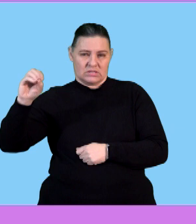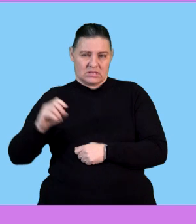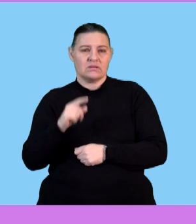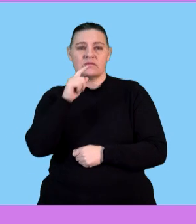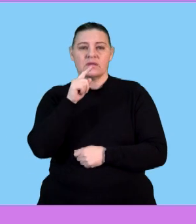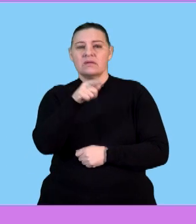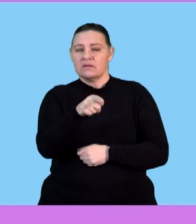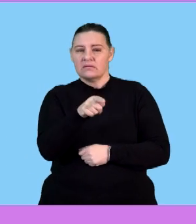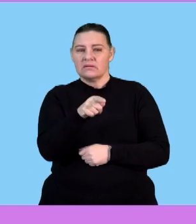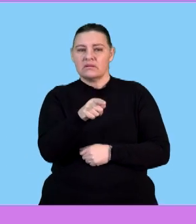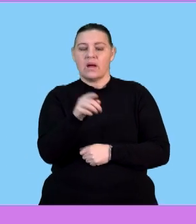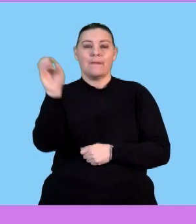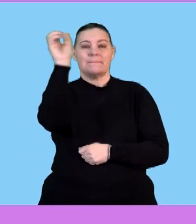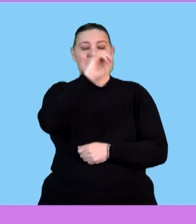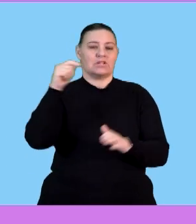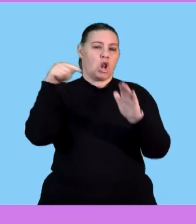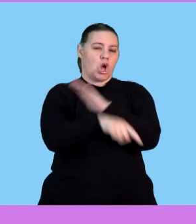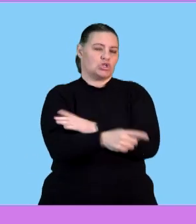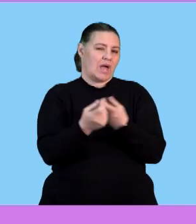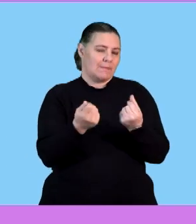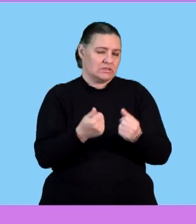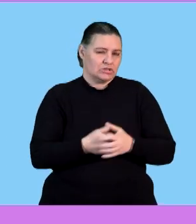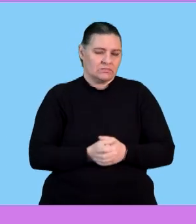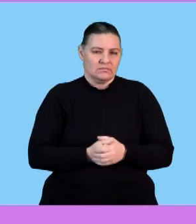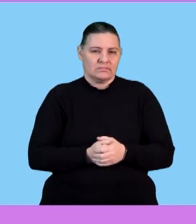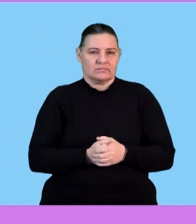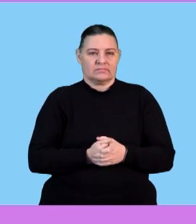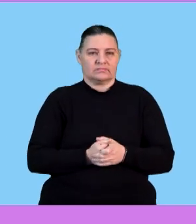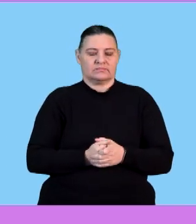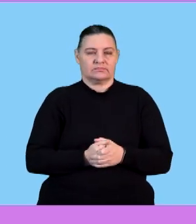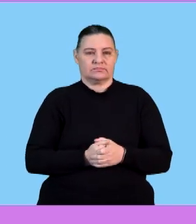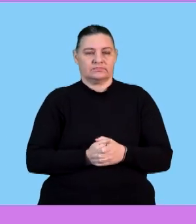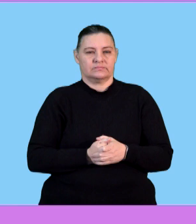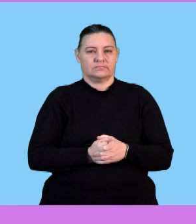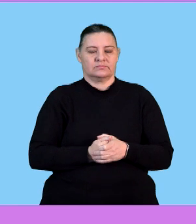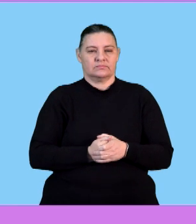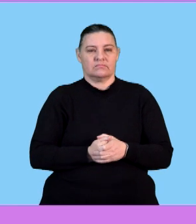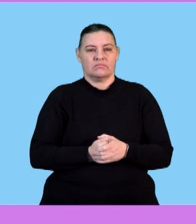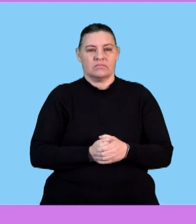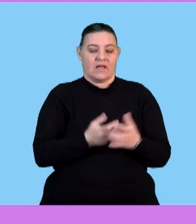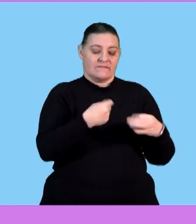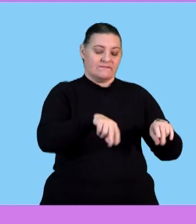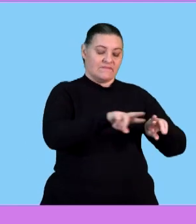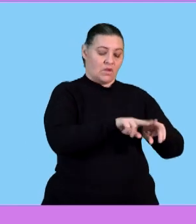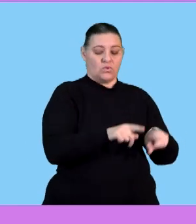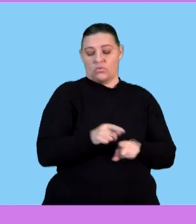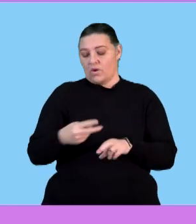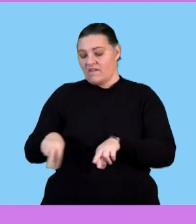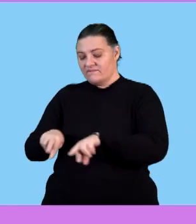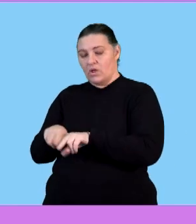Mr. Mbele's percentage loss. Okay, that's the one value, that's the other value.